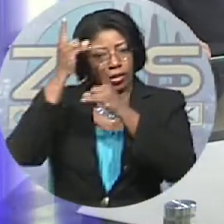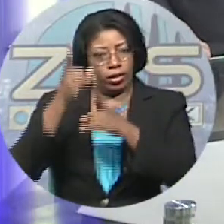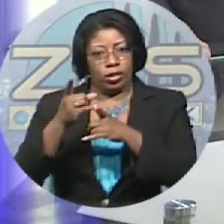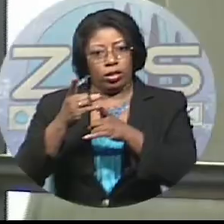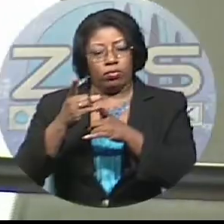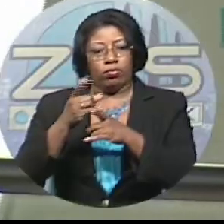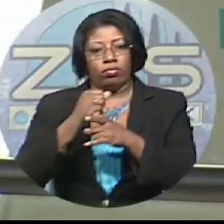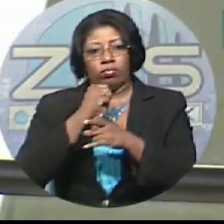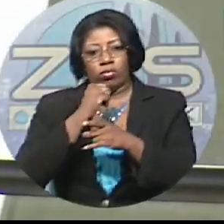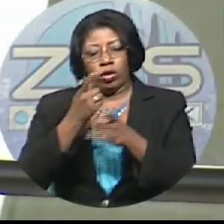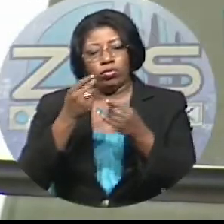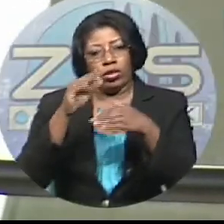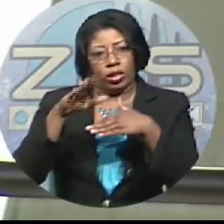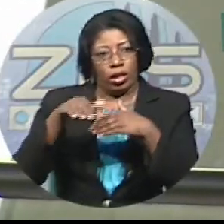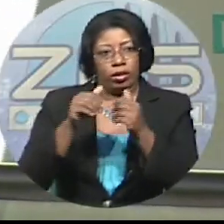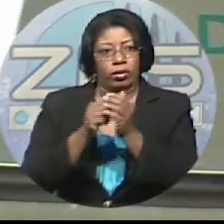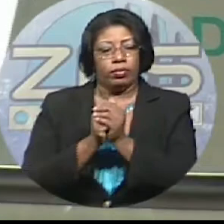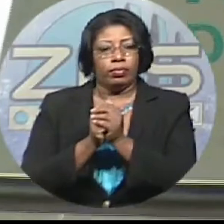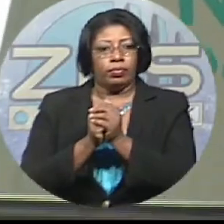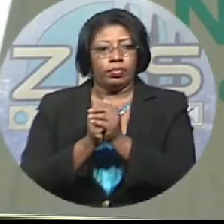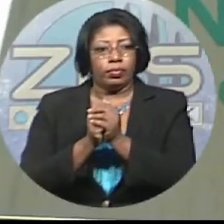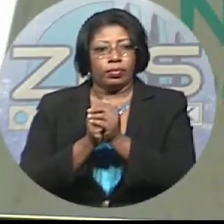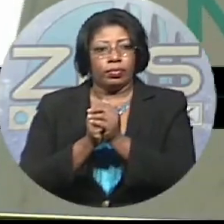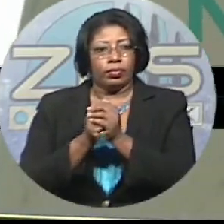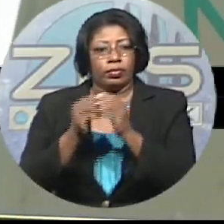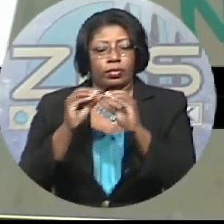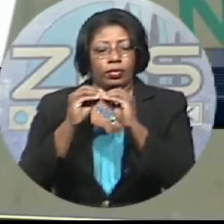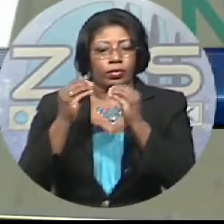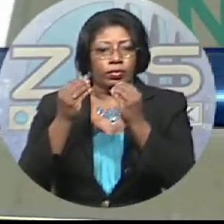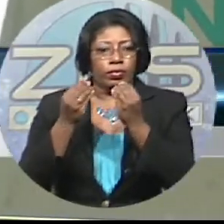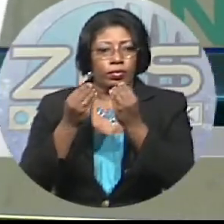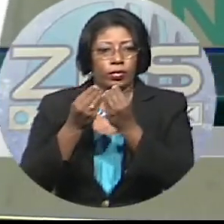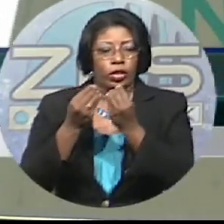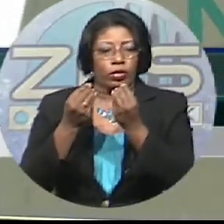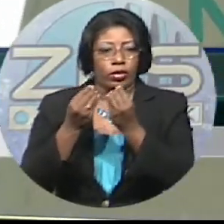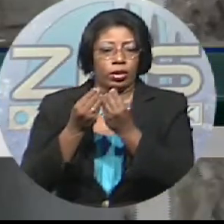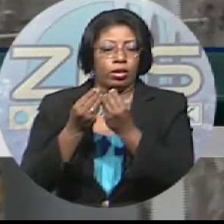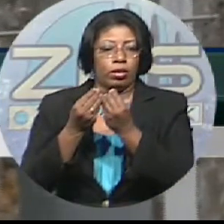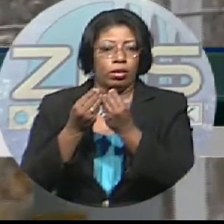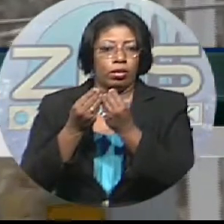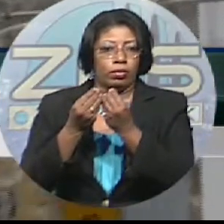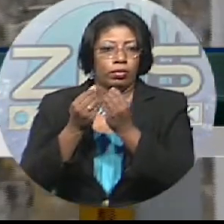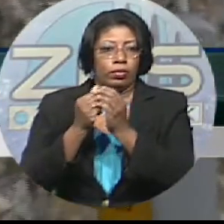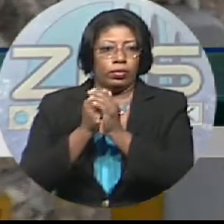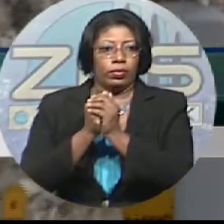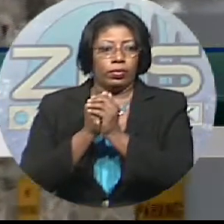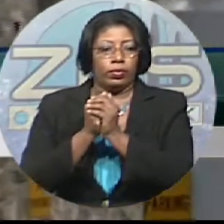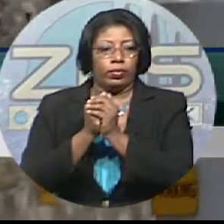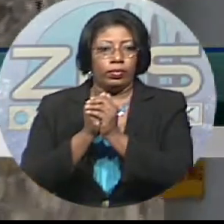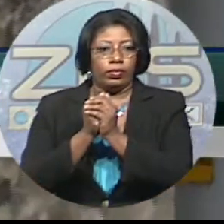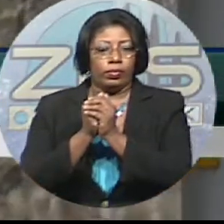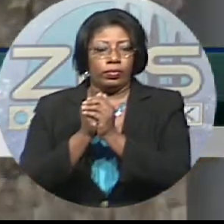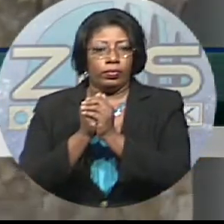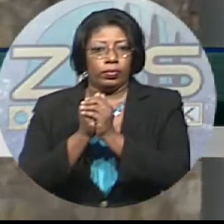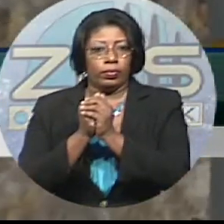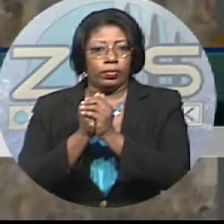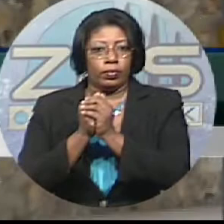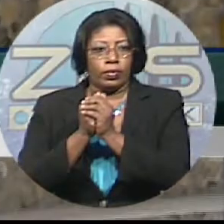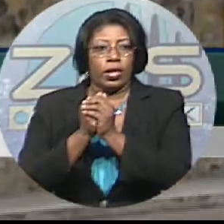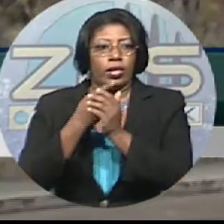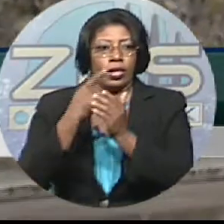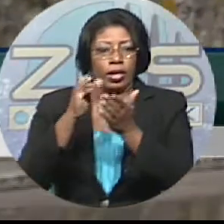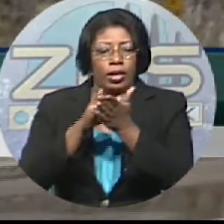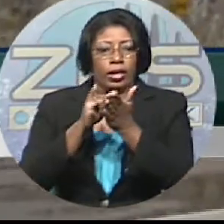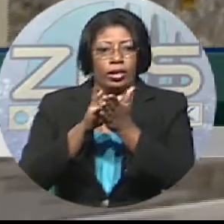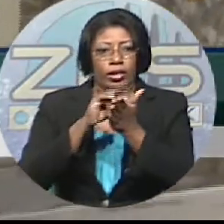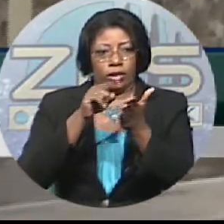made. By this fall, the offices of the Nassau Airport Development Company and the Meteorological Department should be relocated